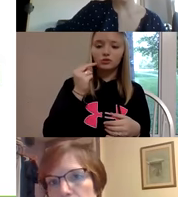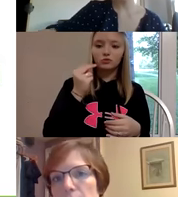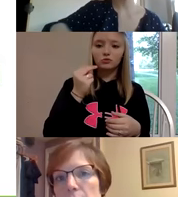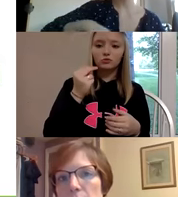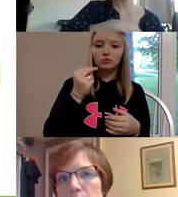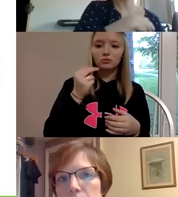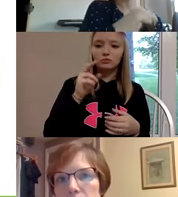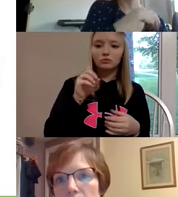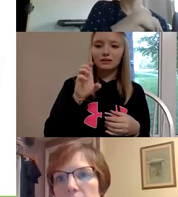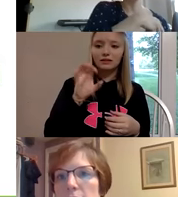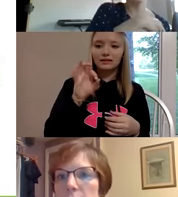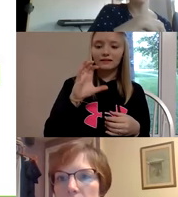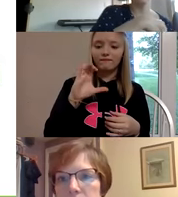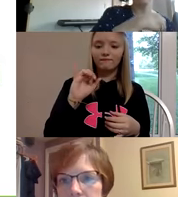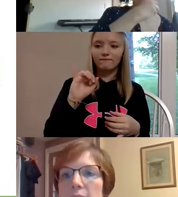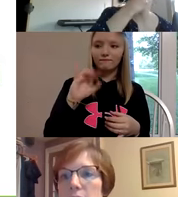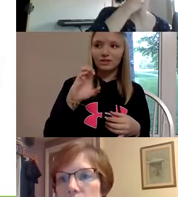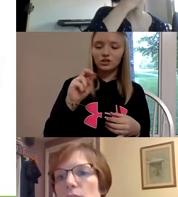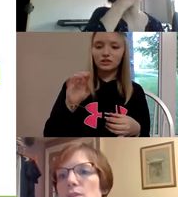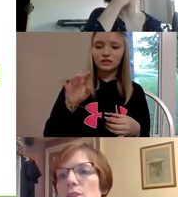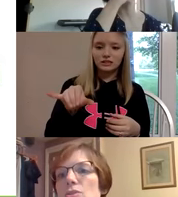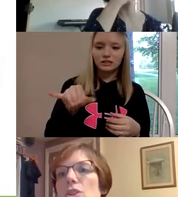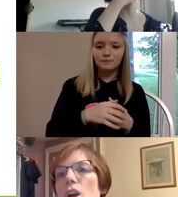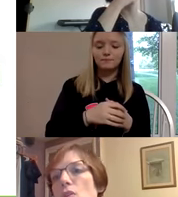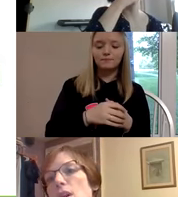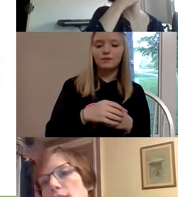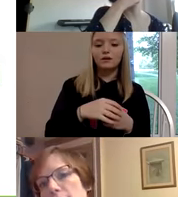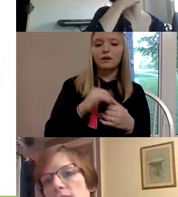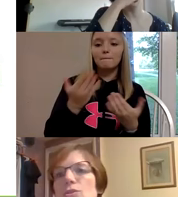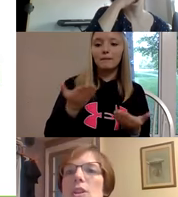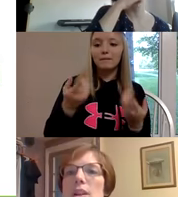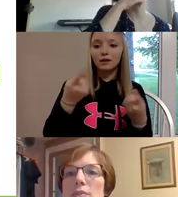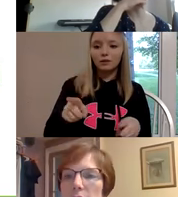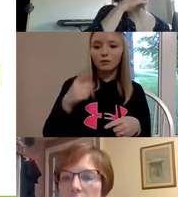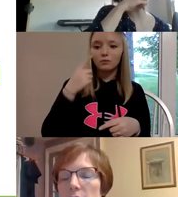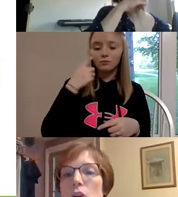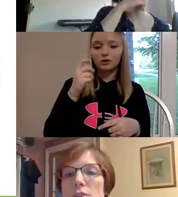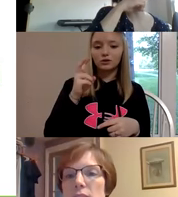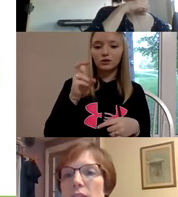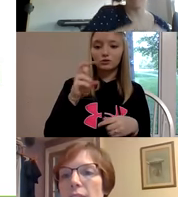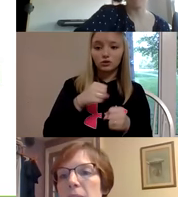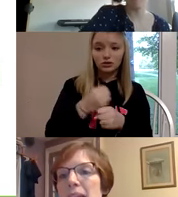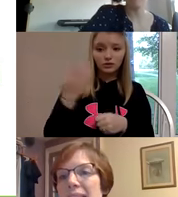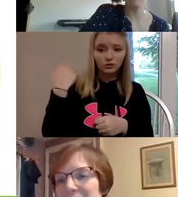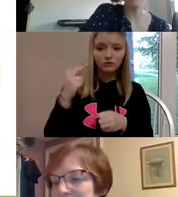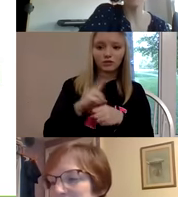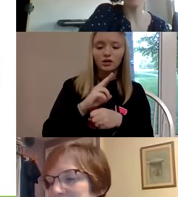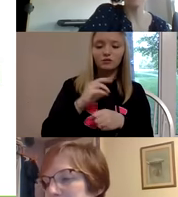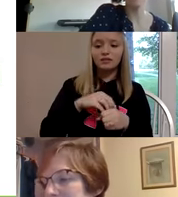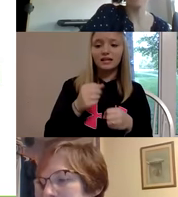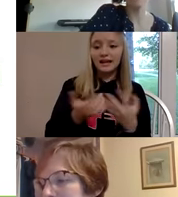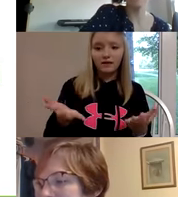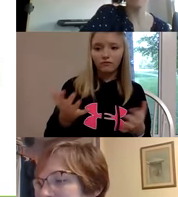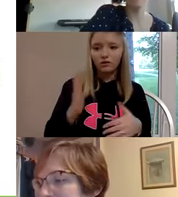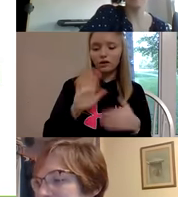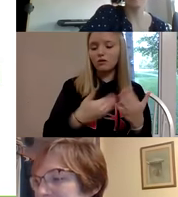occurred because, like I said, 200 years ago, they used it in everything and all the time. And since it's